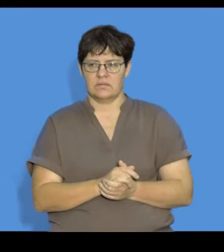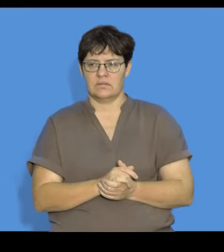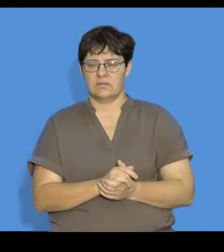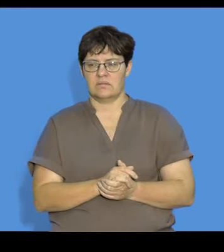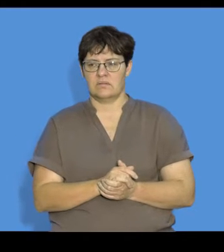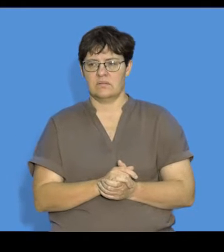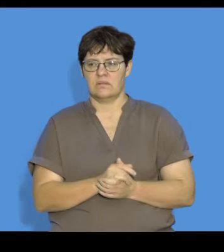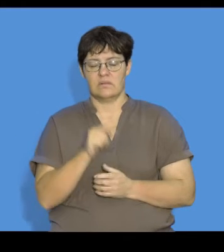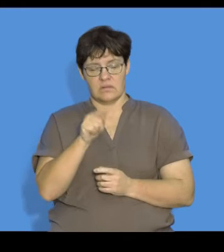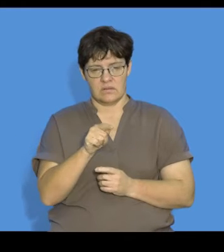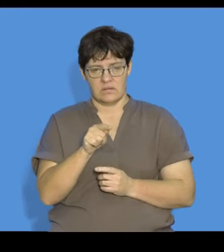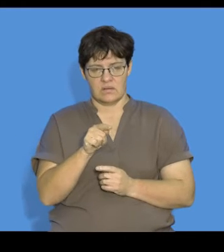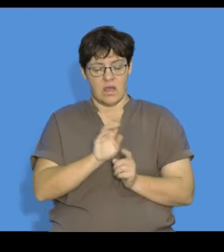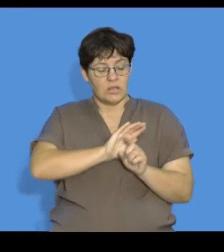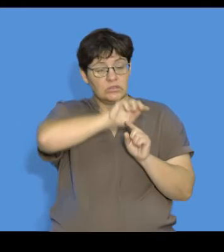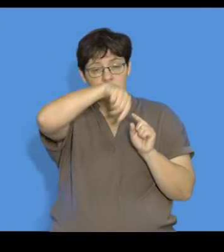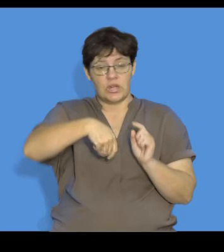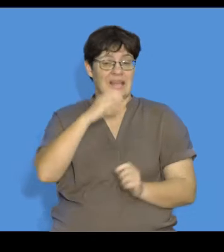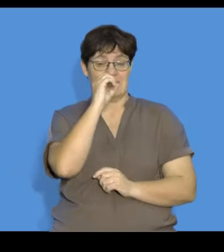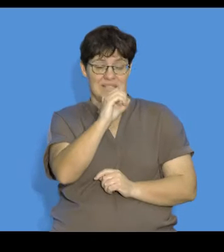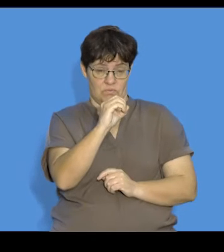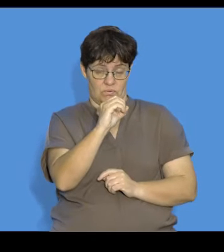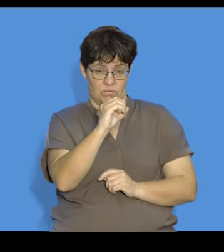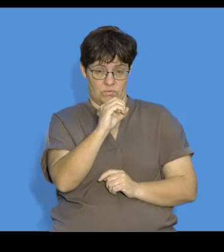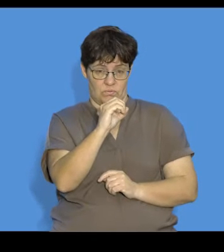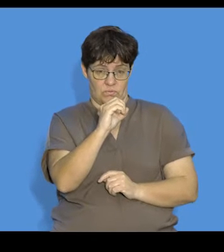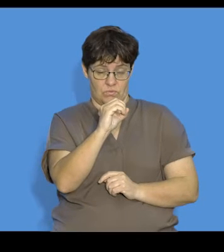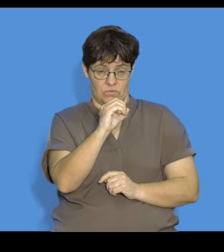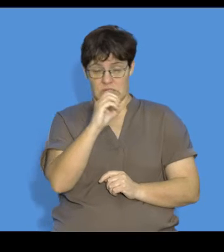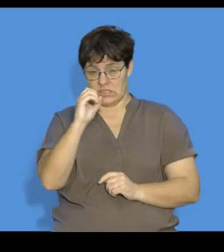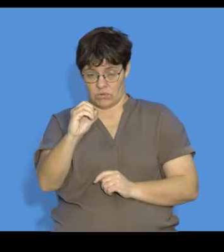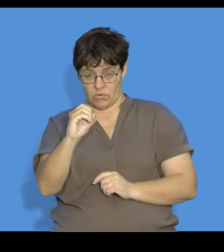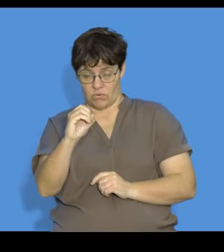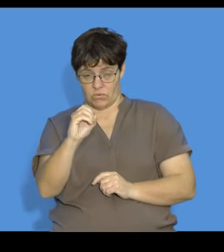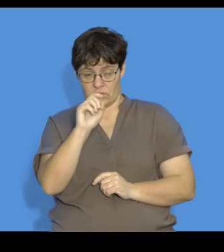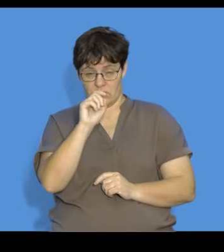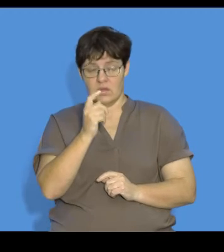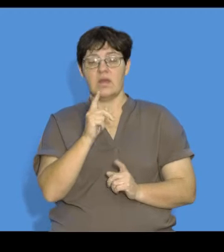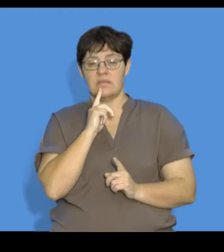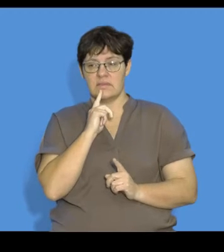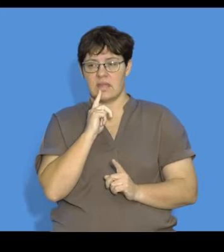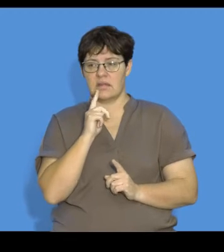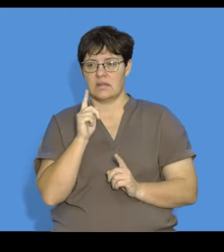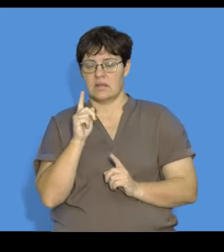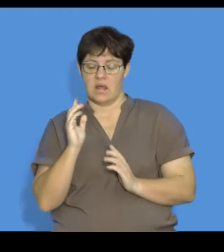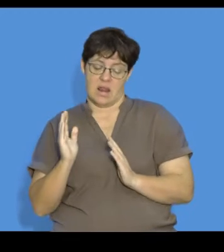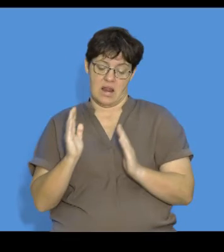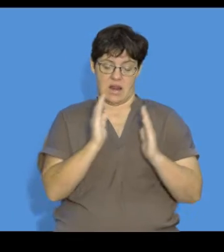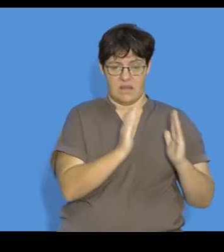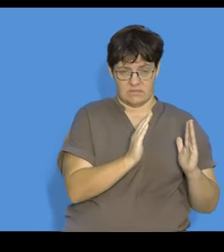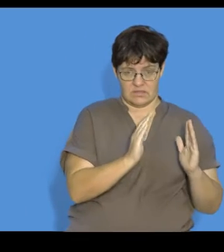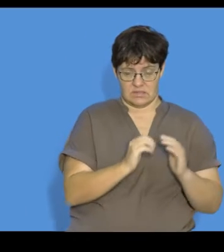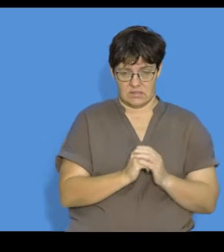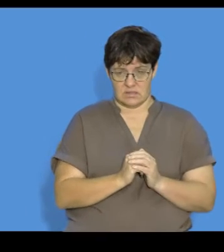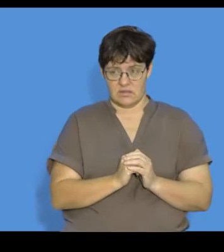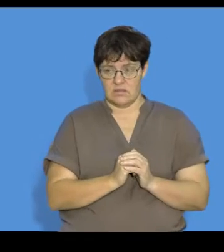right? Remember that the graph was turning at 0 and 0. Firstly, you shift it 1 unit